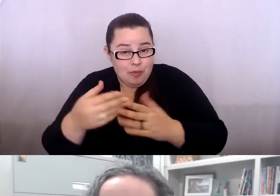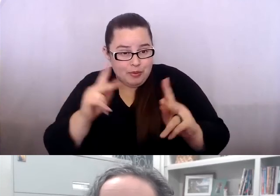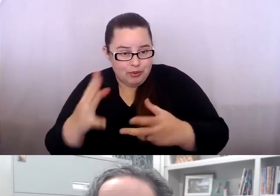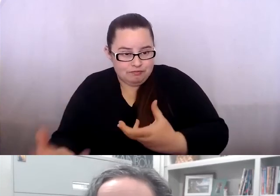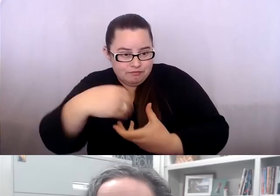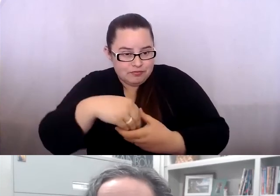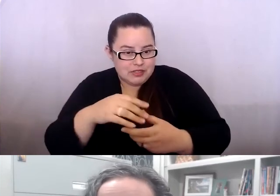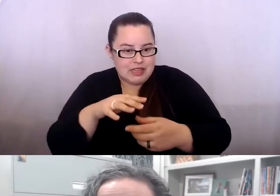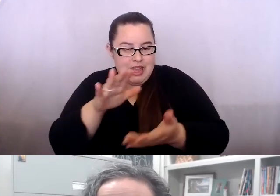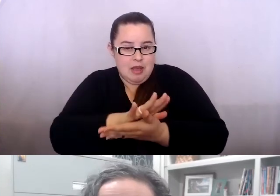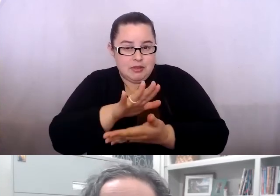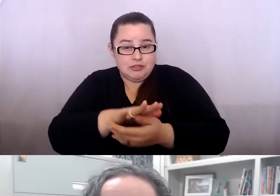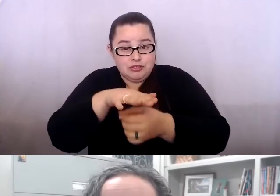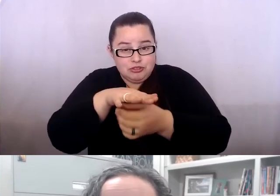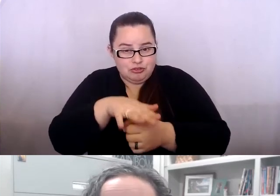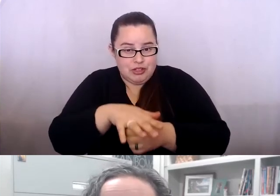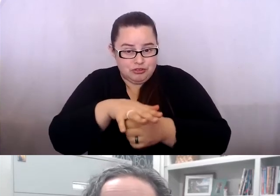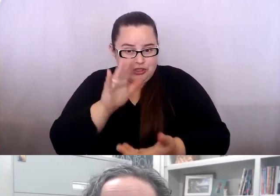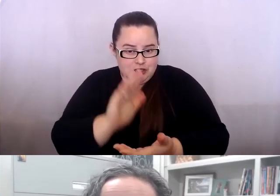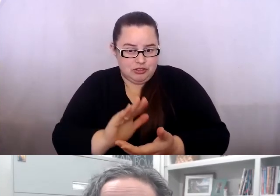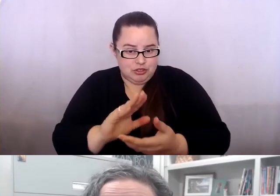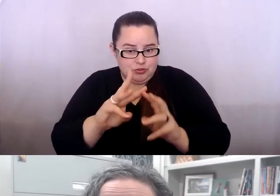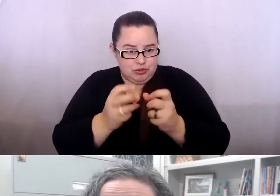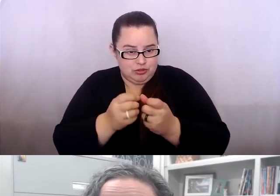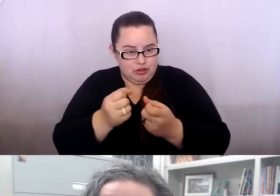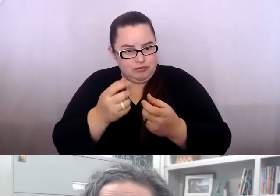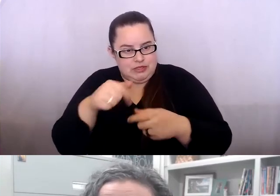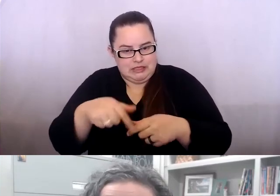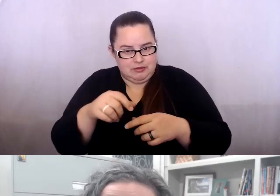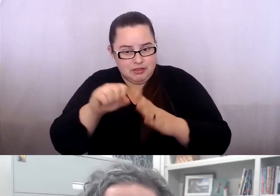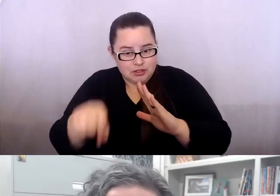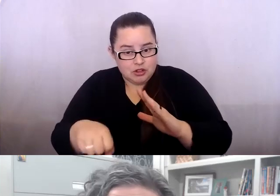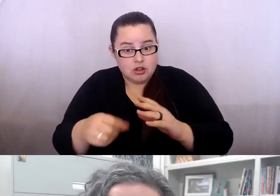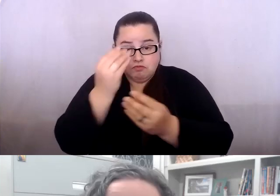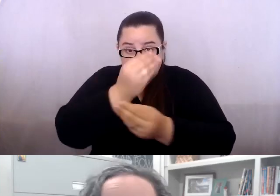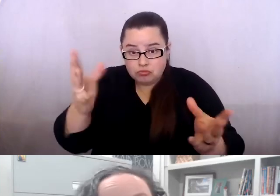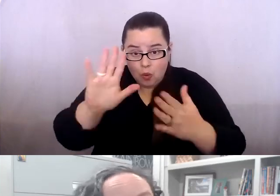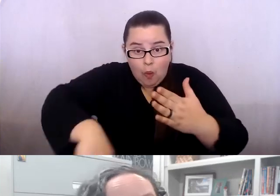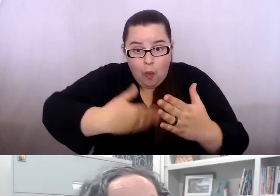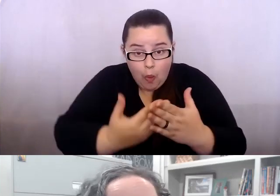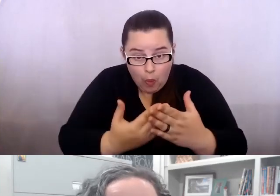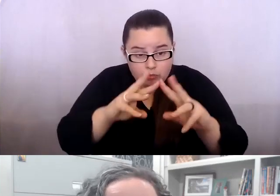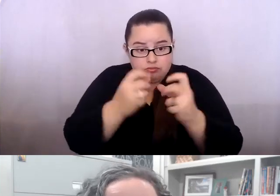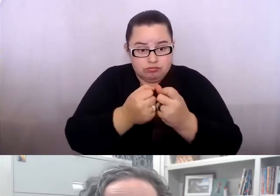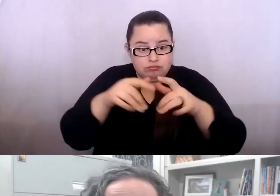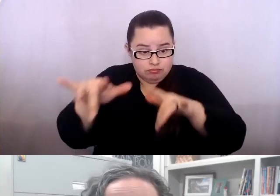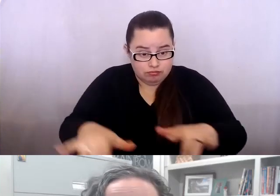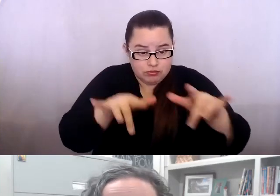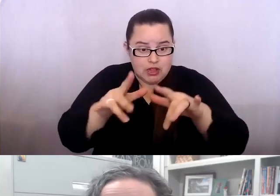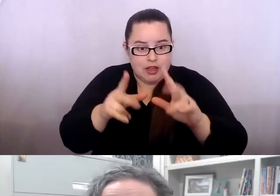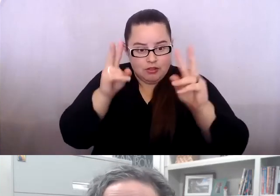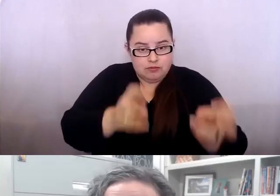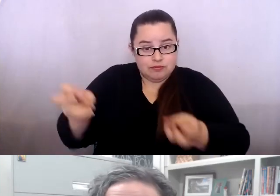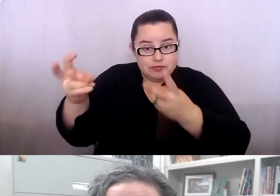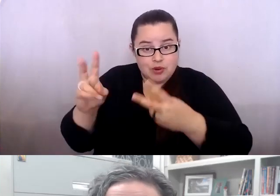semester. Just so you know, all of the stress reduction sessions have been recorded, and they actually are being hosted for us on